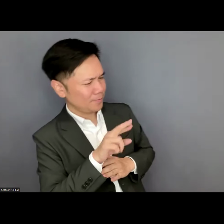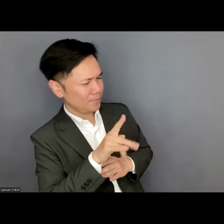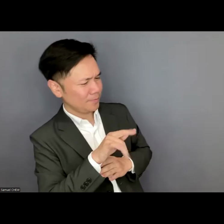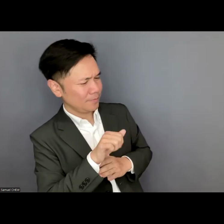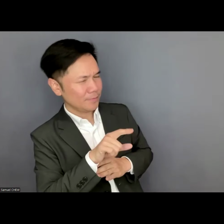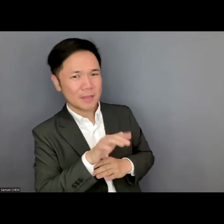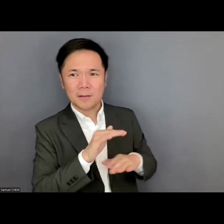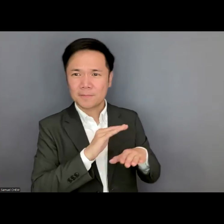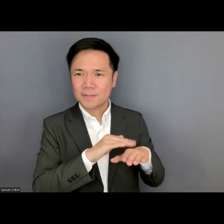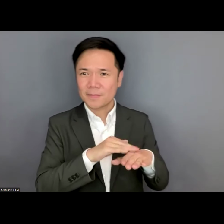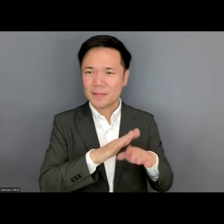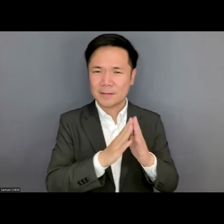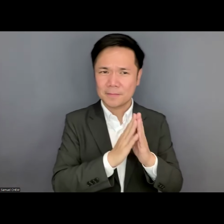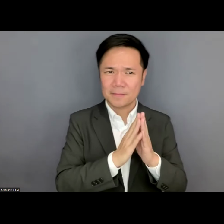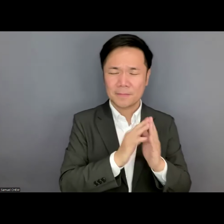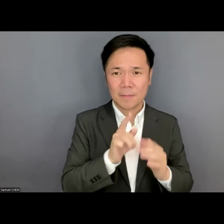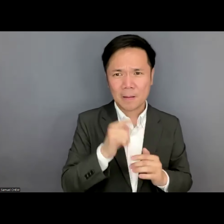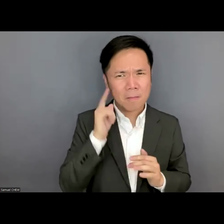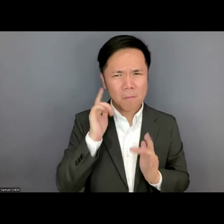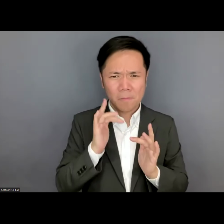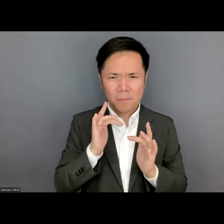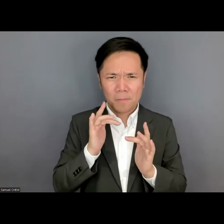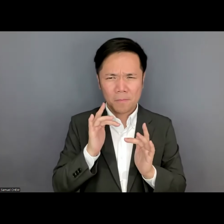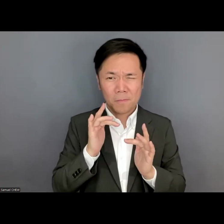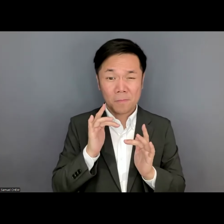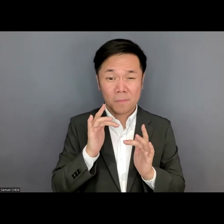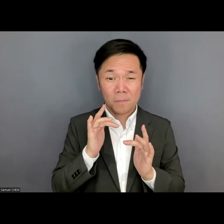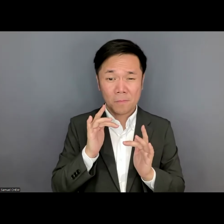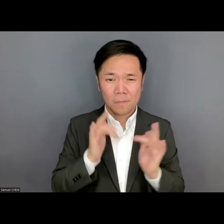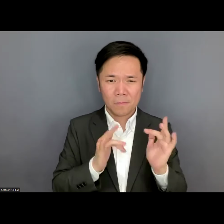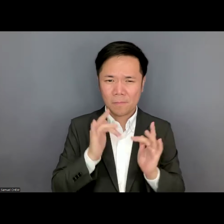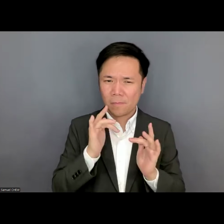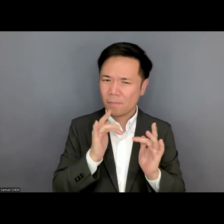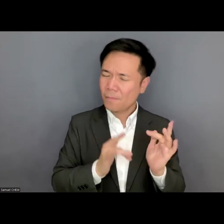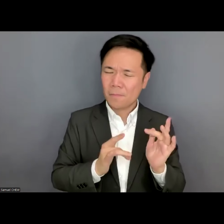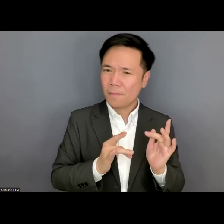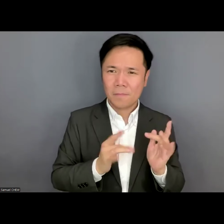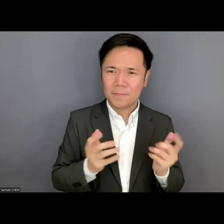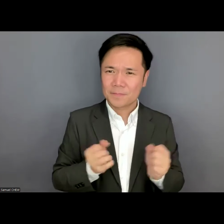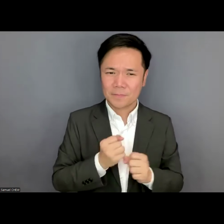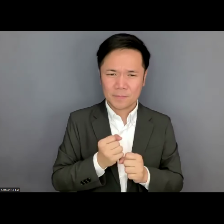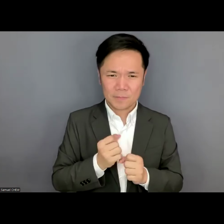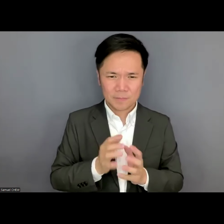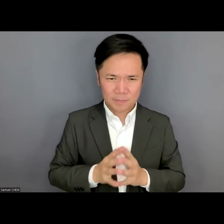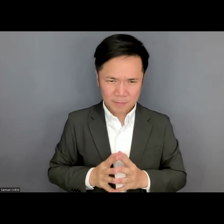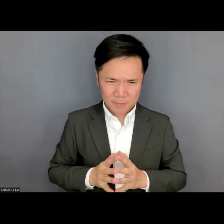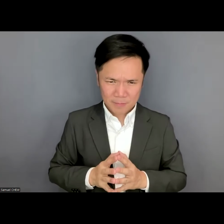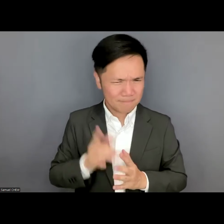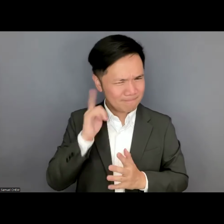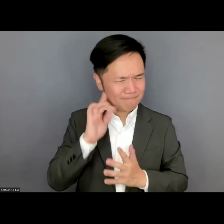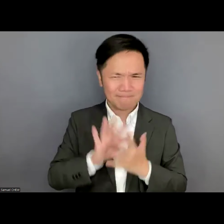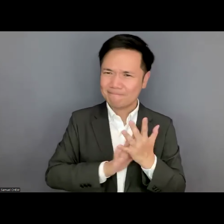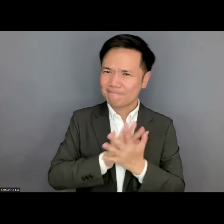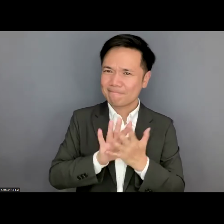sur l'engagement des jeunes et la priorité dans le cadre des pactes pour